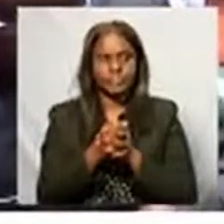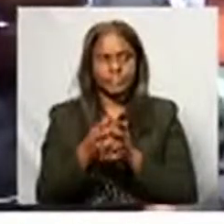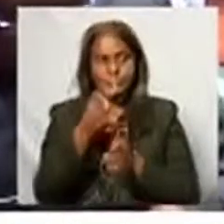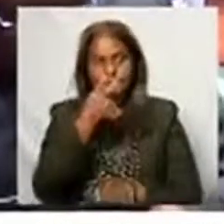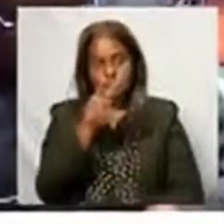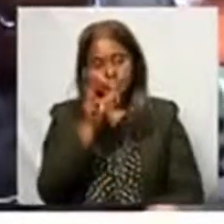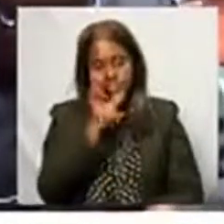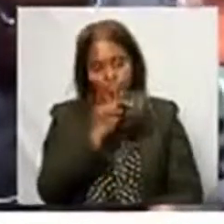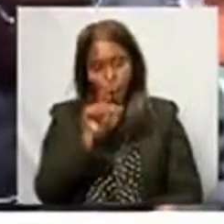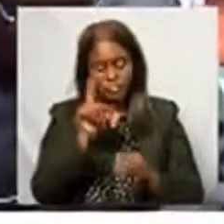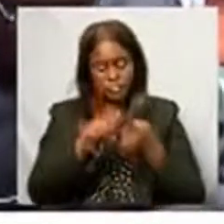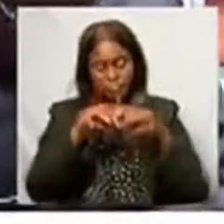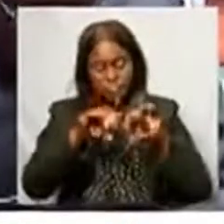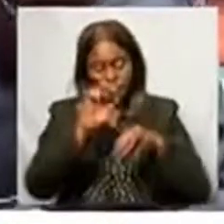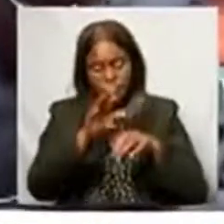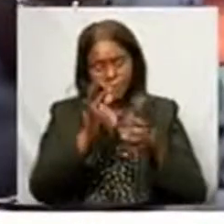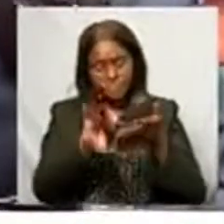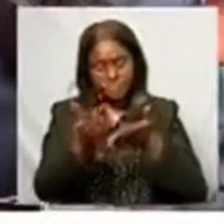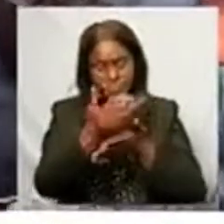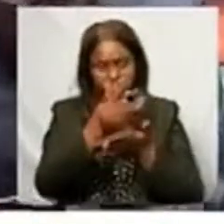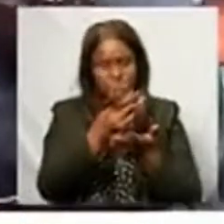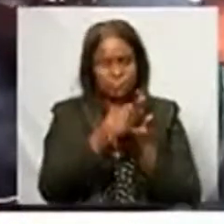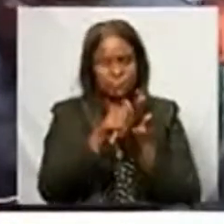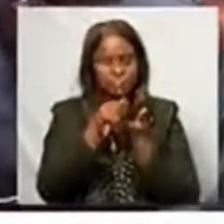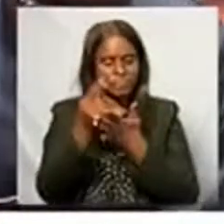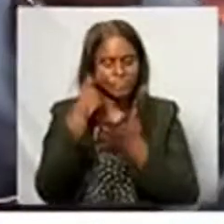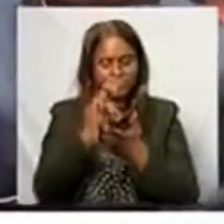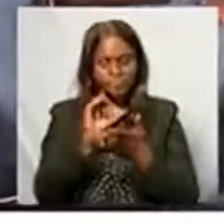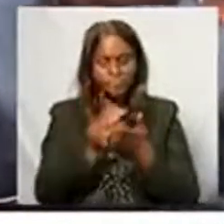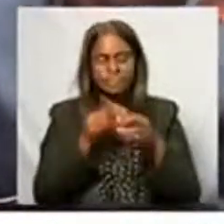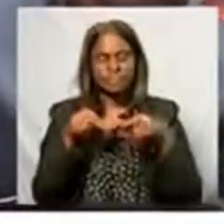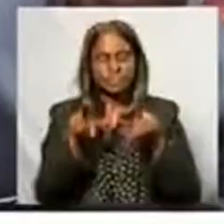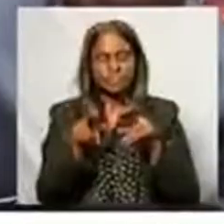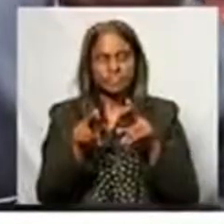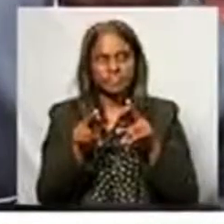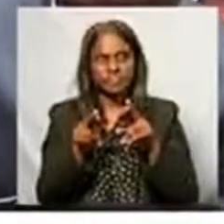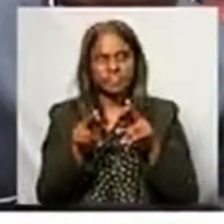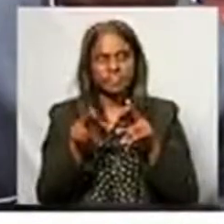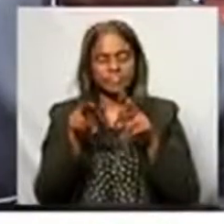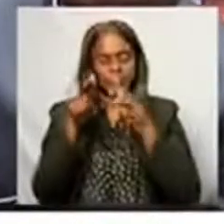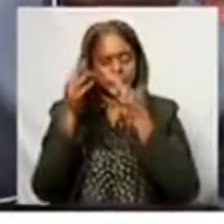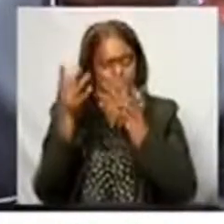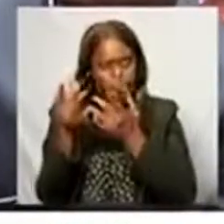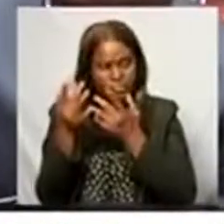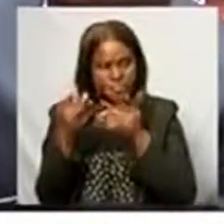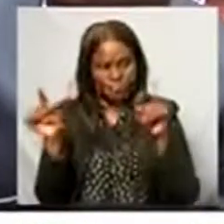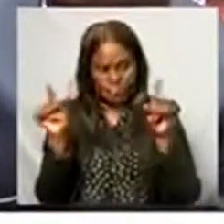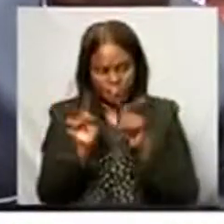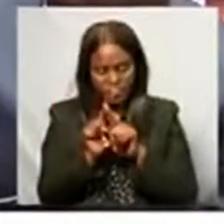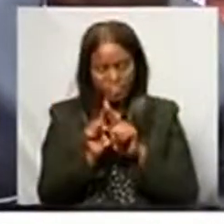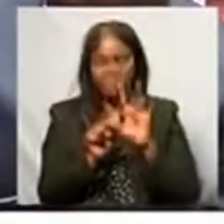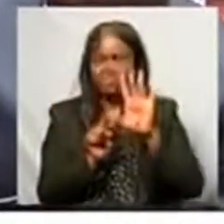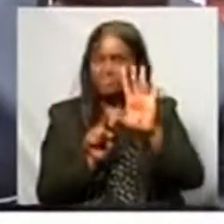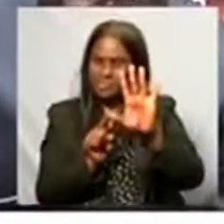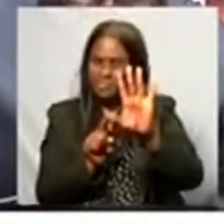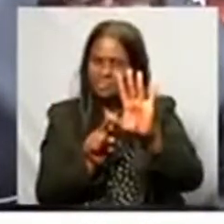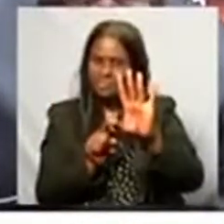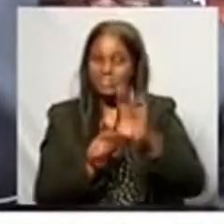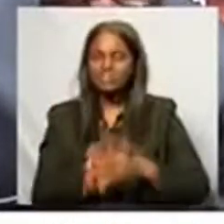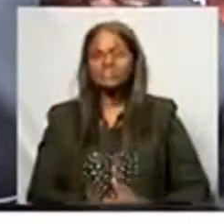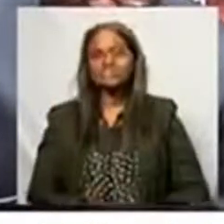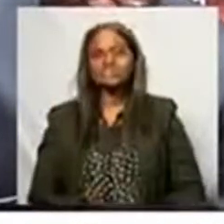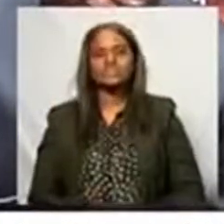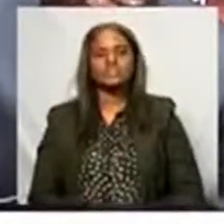looked into, to continue mobilize resources for our roads. We wish the same action that has happened. Time is up,